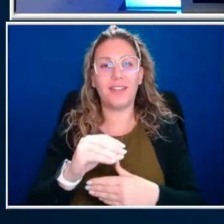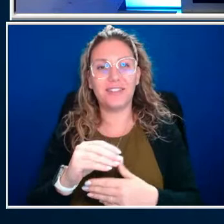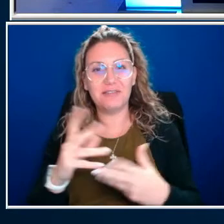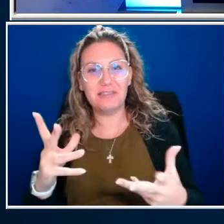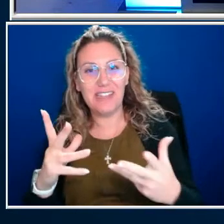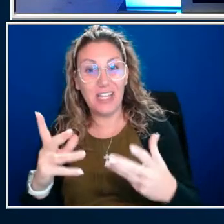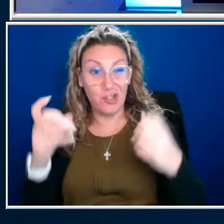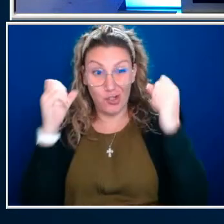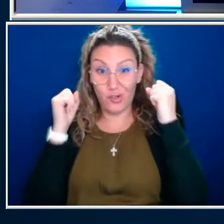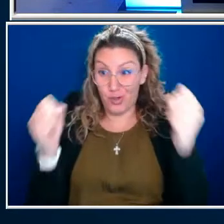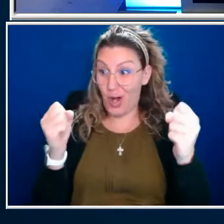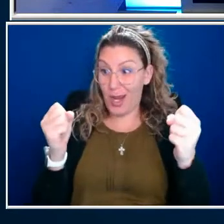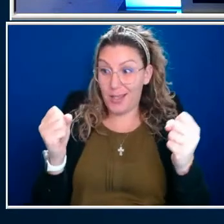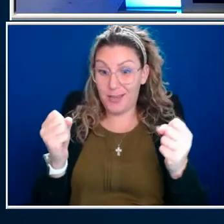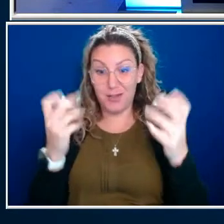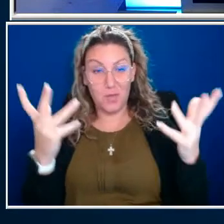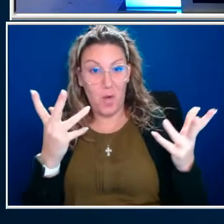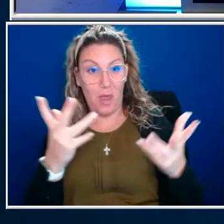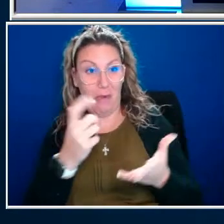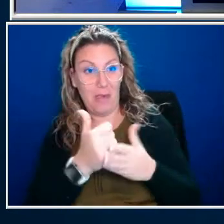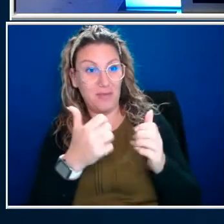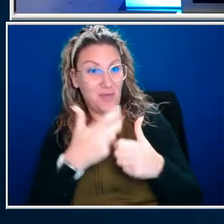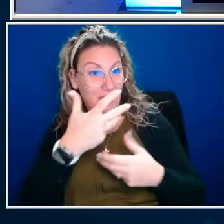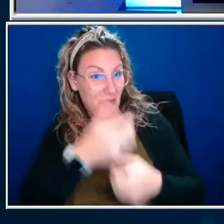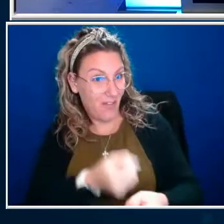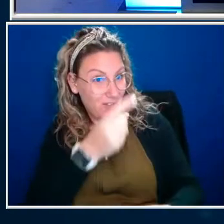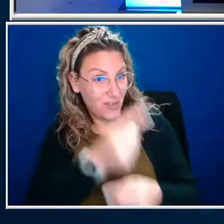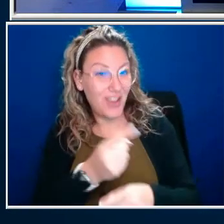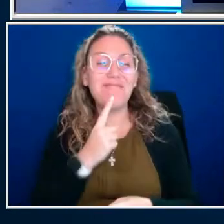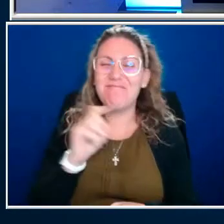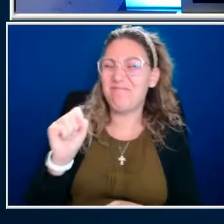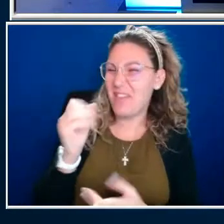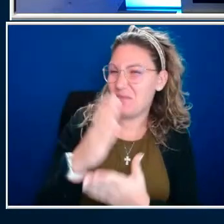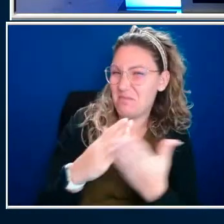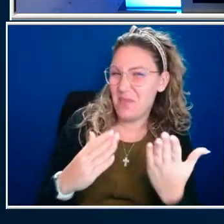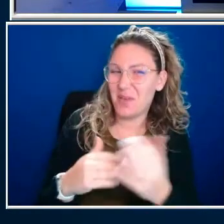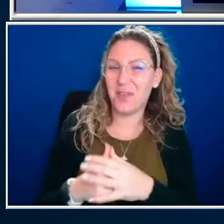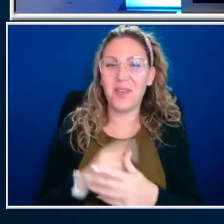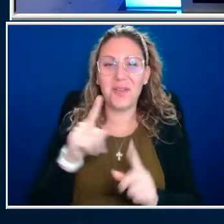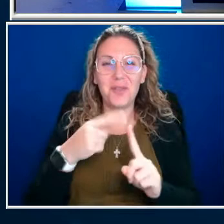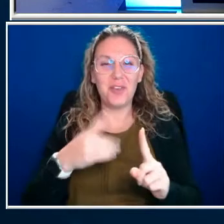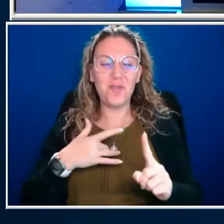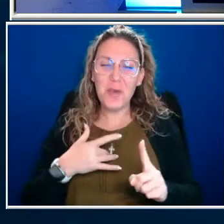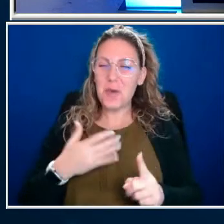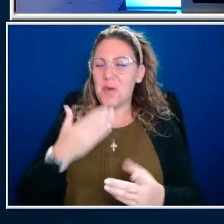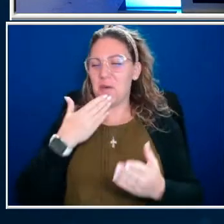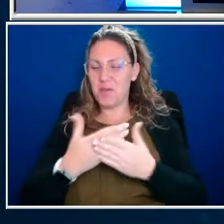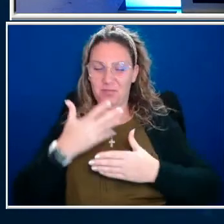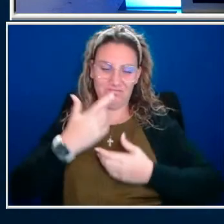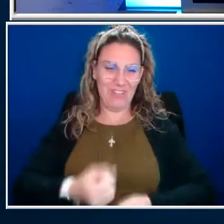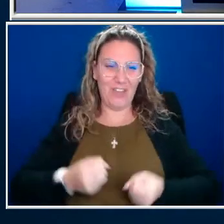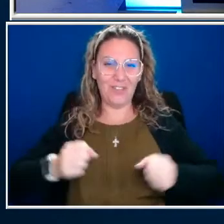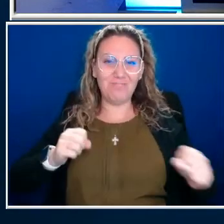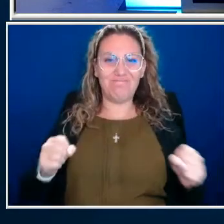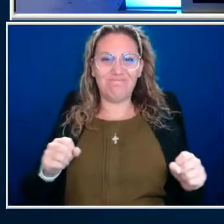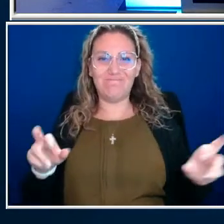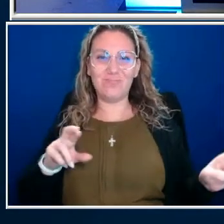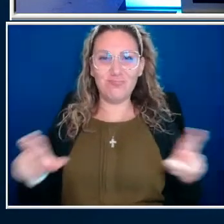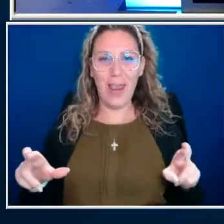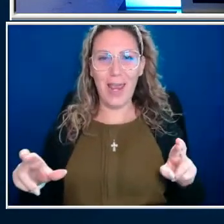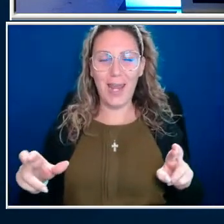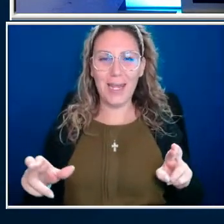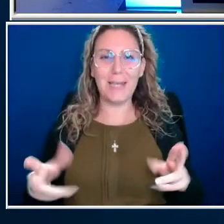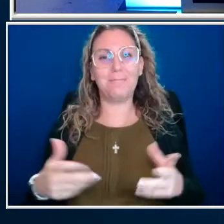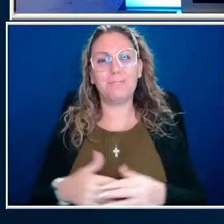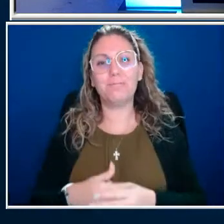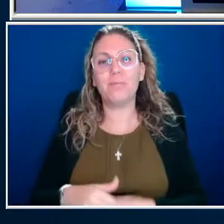the confidence, right, Dr. Calendar Rich? Yeah, part of it, yeah. Yeah, I mean, once you feel good and confident about it, you're going to want to take those steps out. Tim says that his